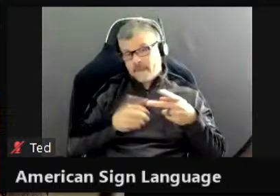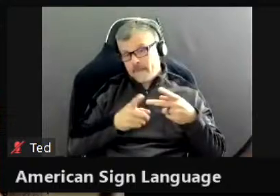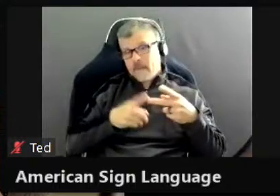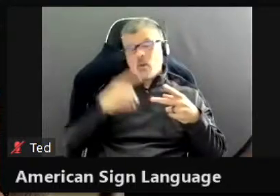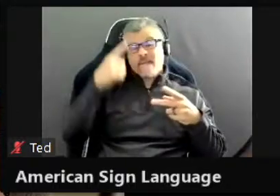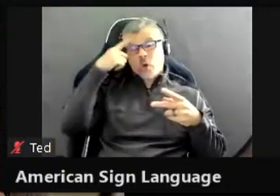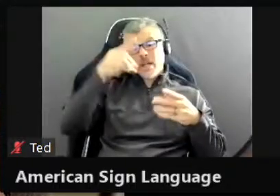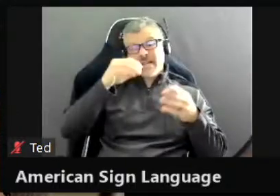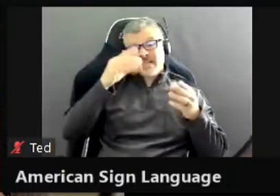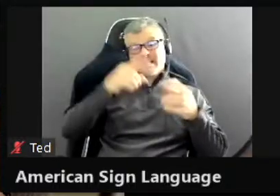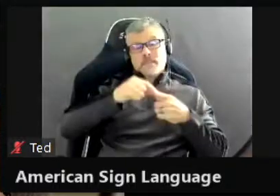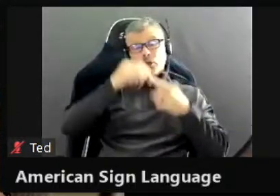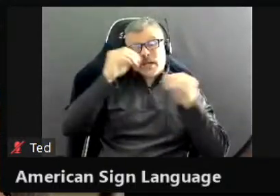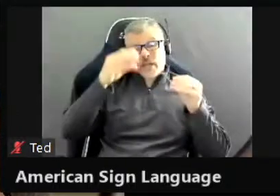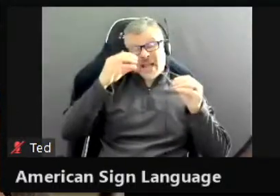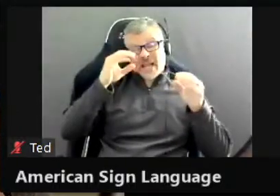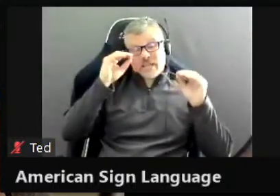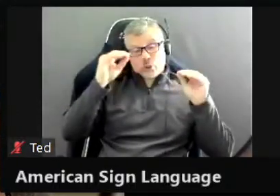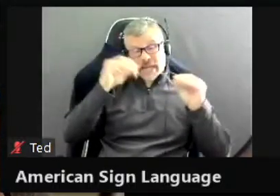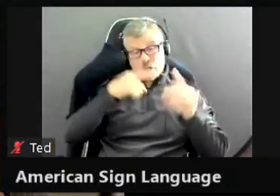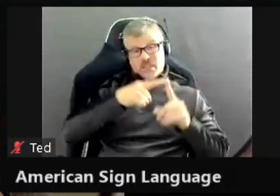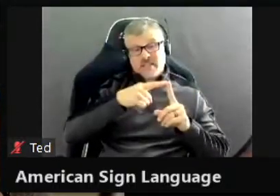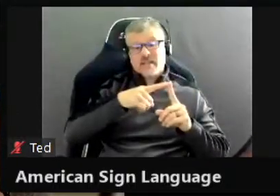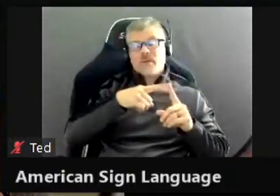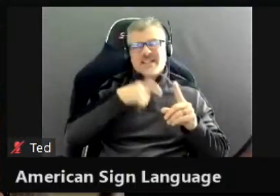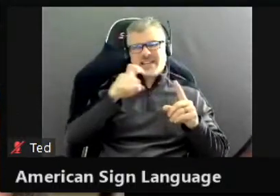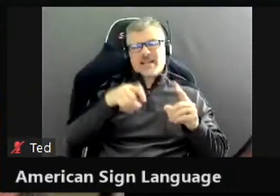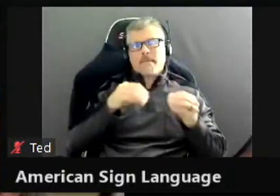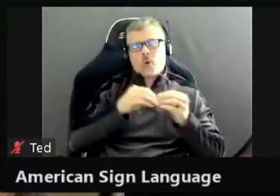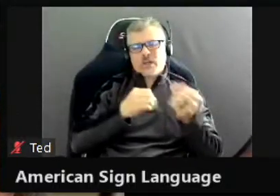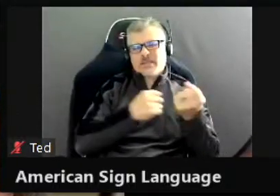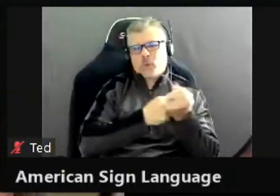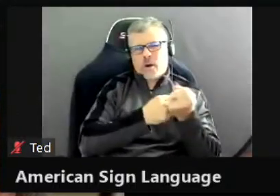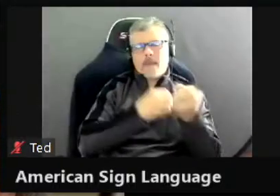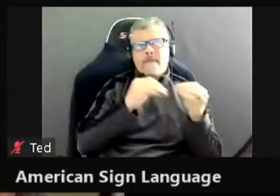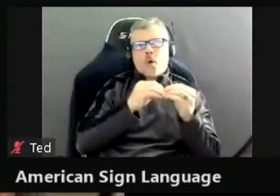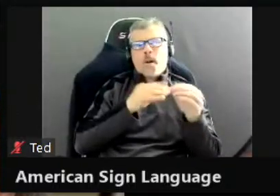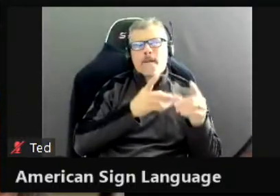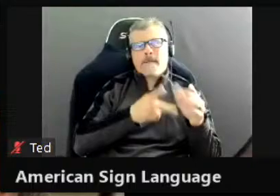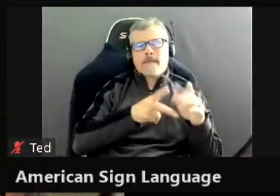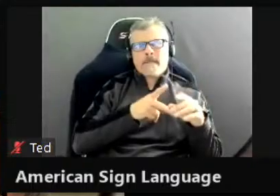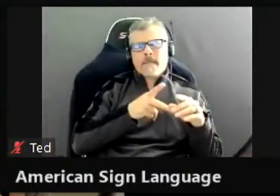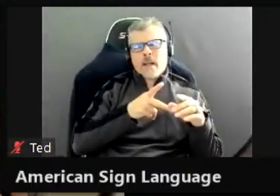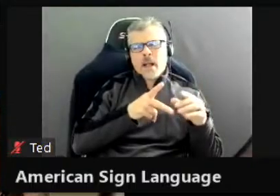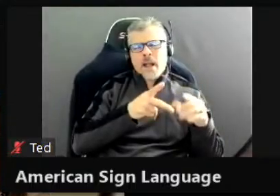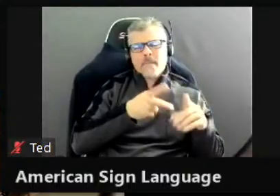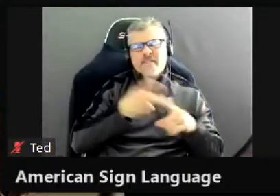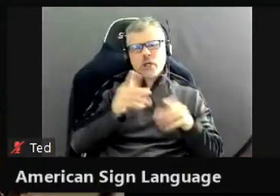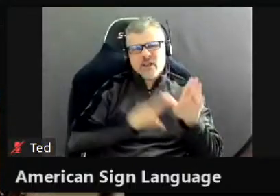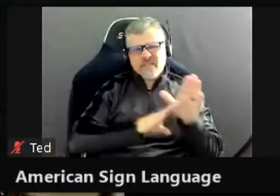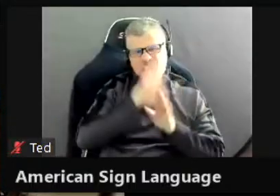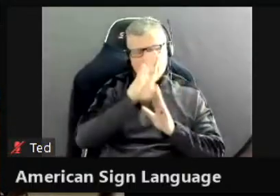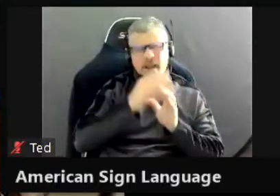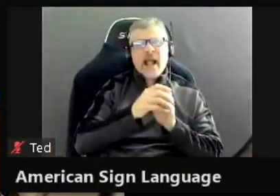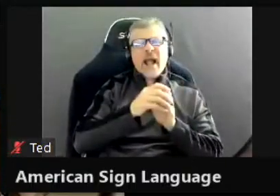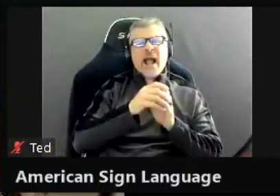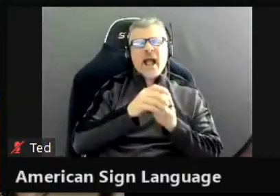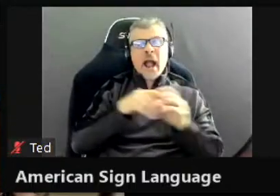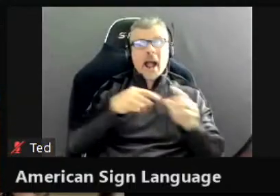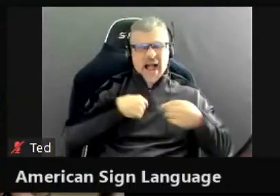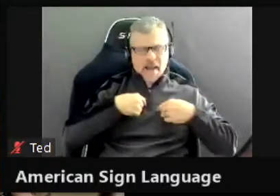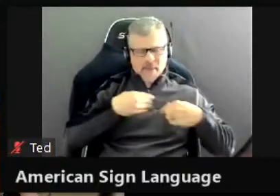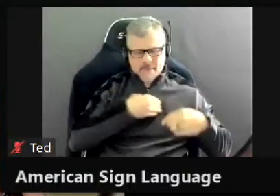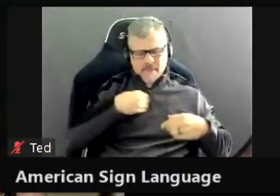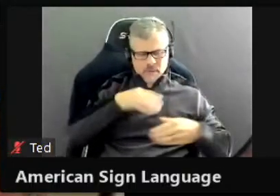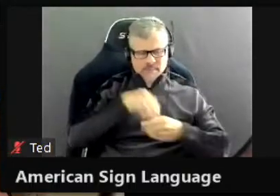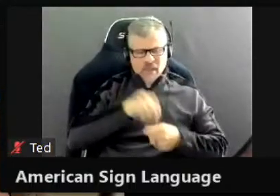teachers, again, more supportive professional development for behavior. I am a member of the crisis team at my school to deal